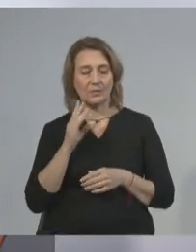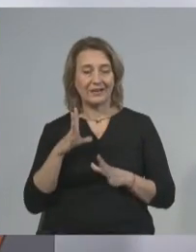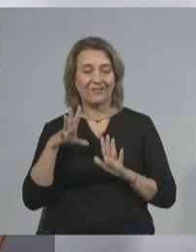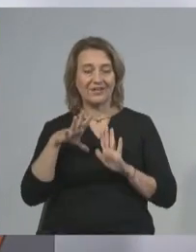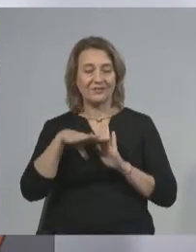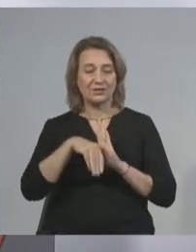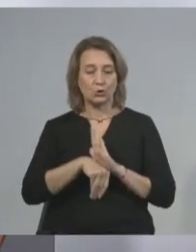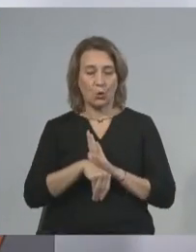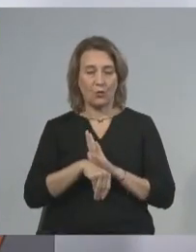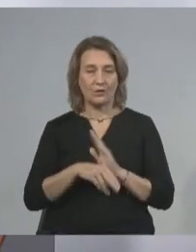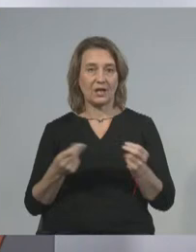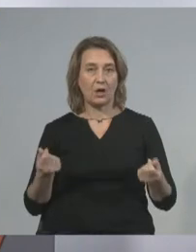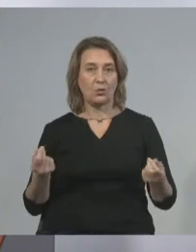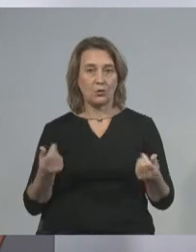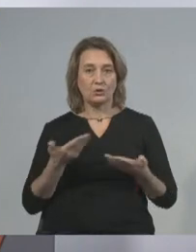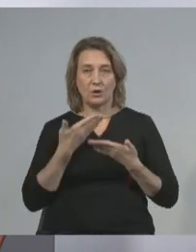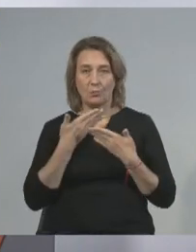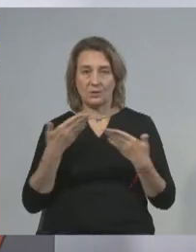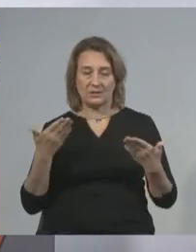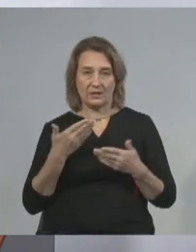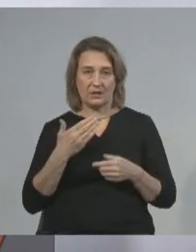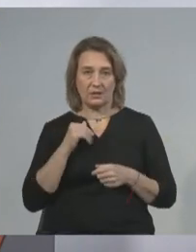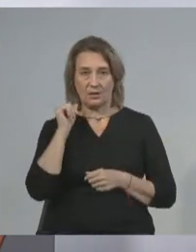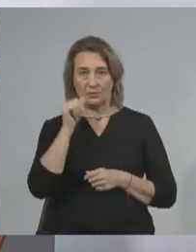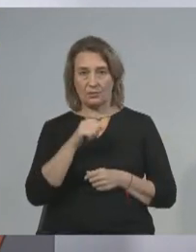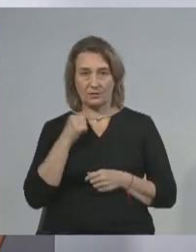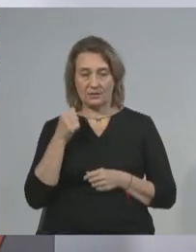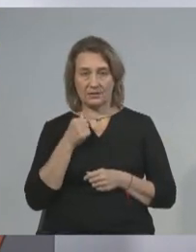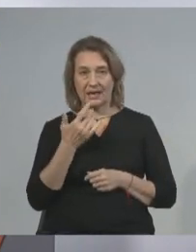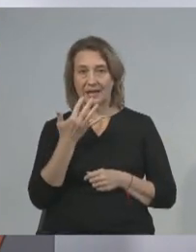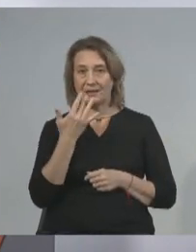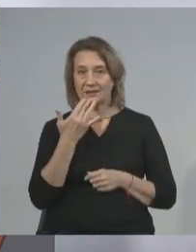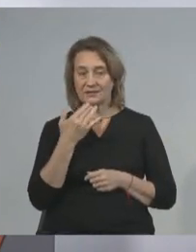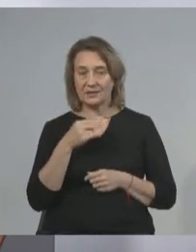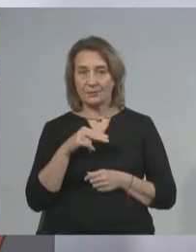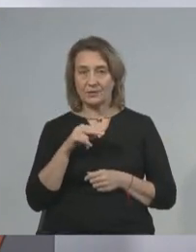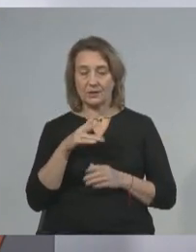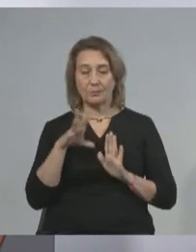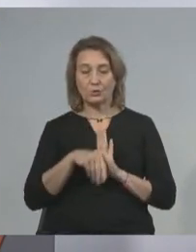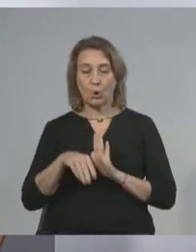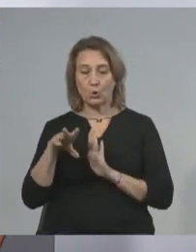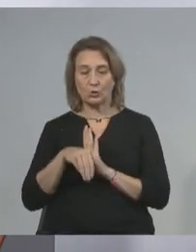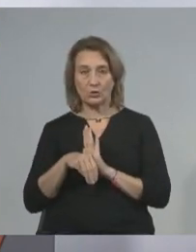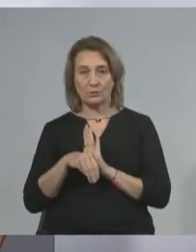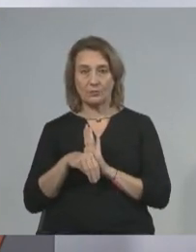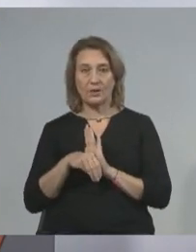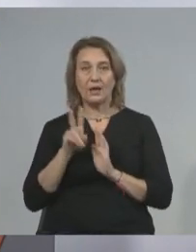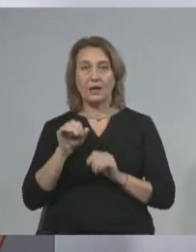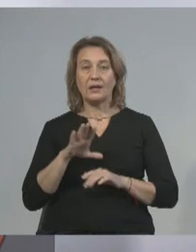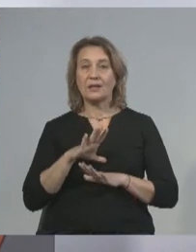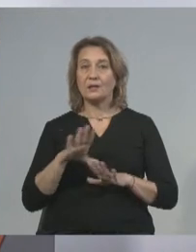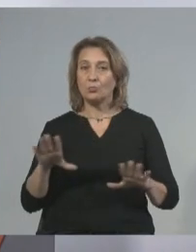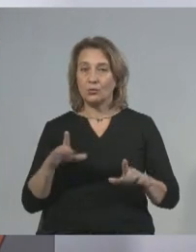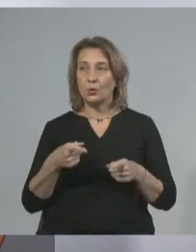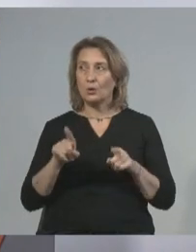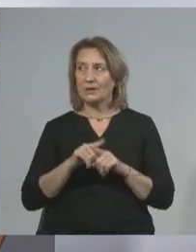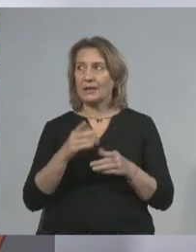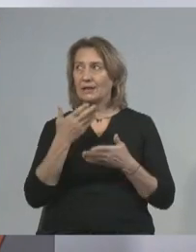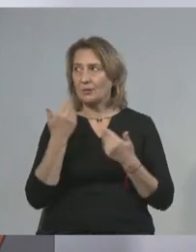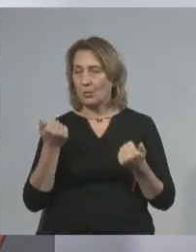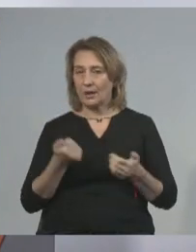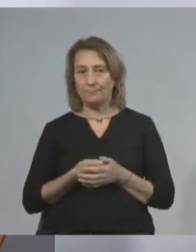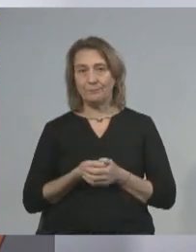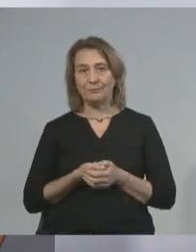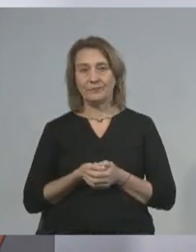now we have invested a lot of money within the past few years uh the money of international donors but we don't have a